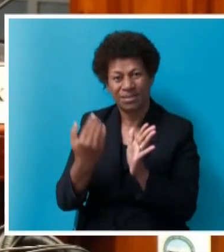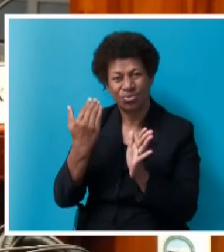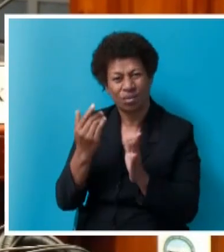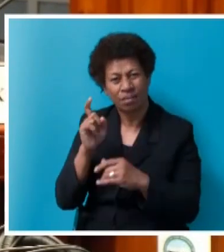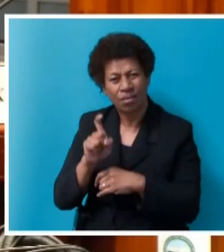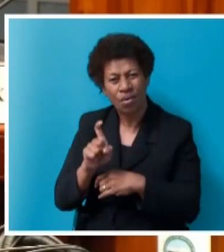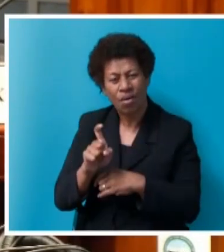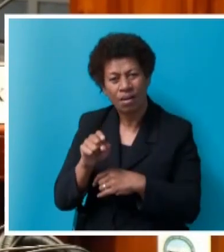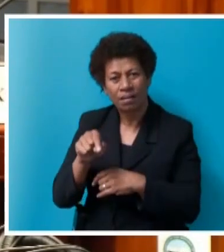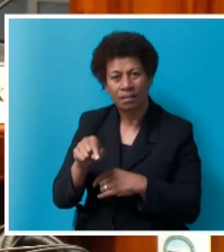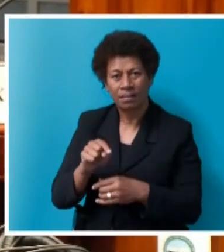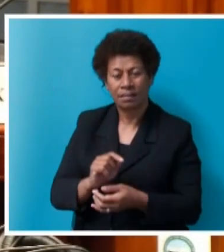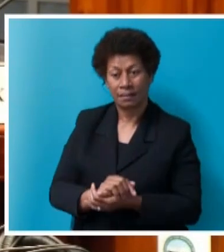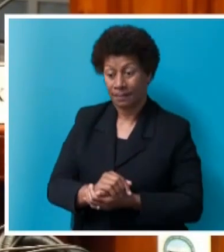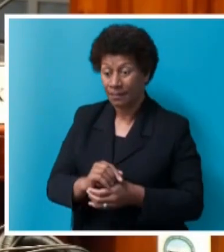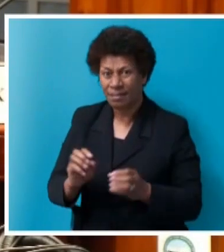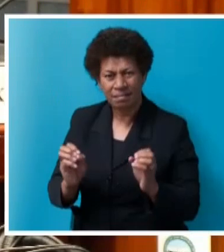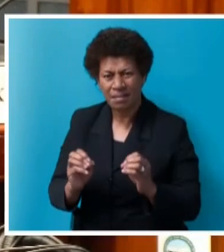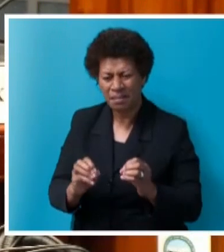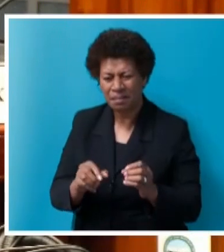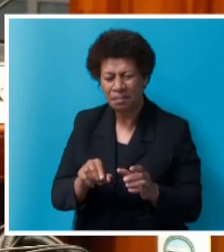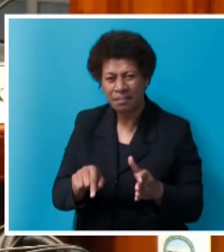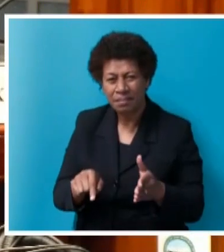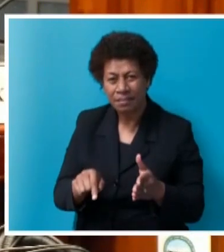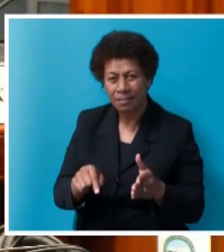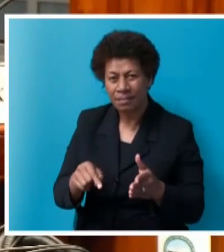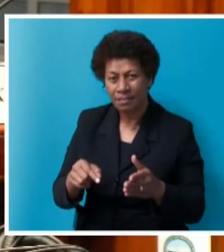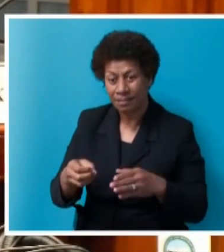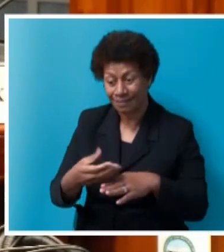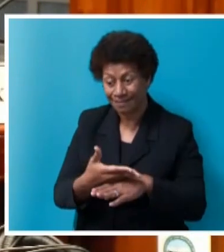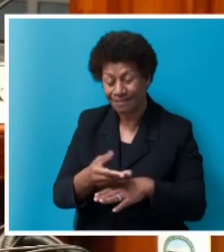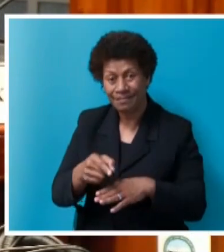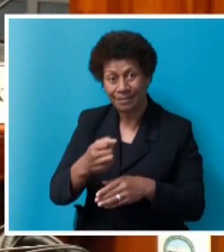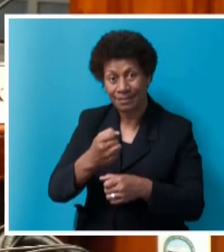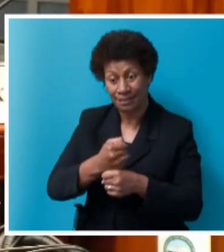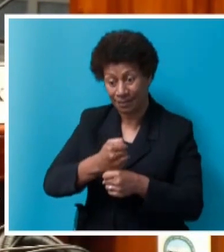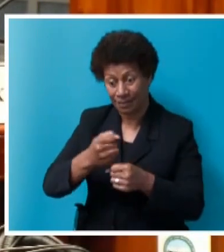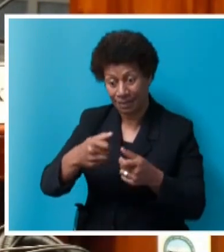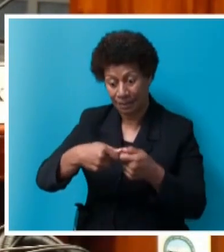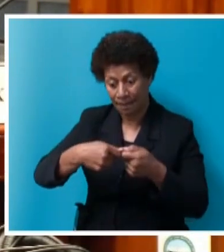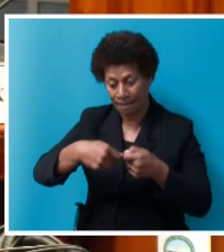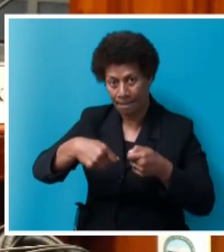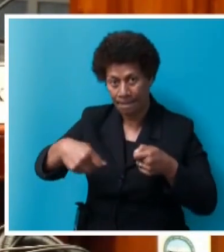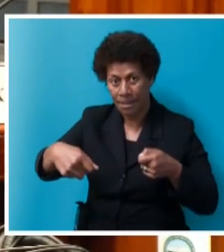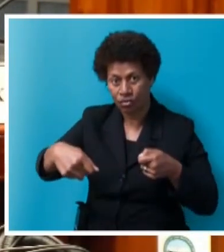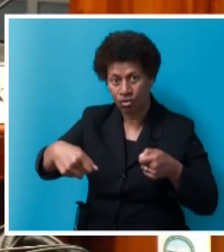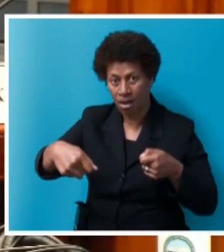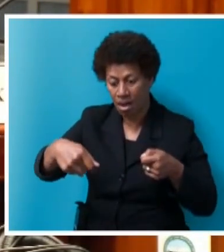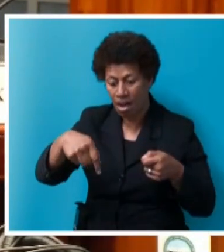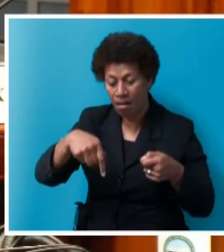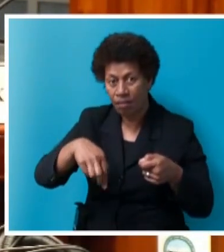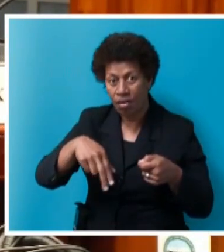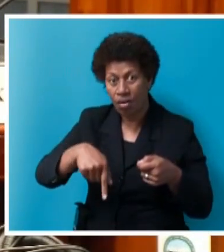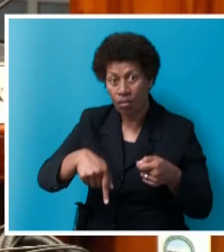a non-invasive geophysical technique that measures subsurface